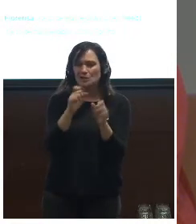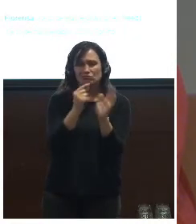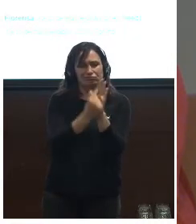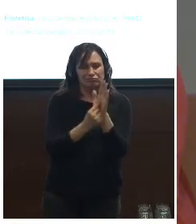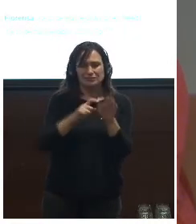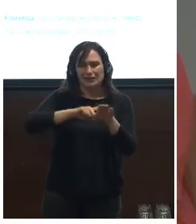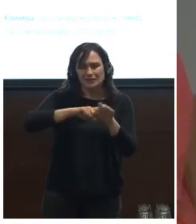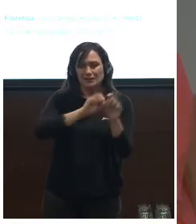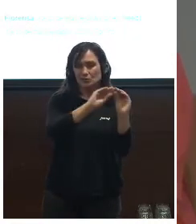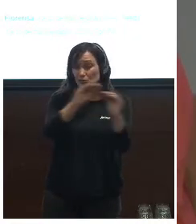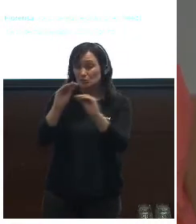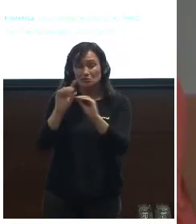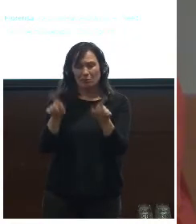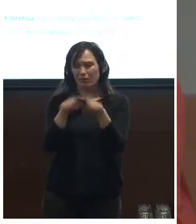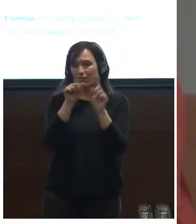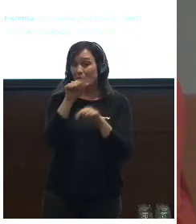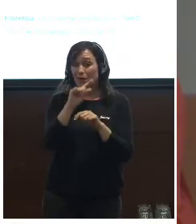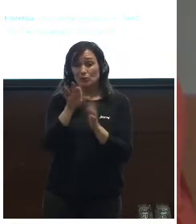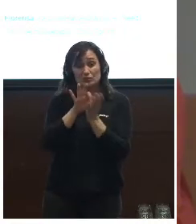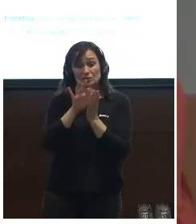condición, el servicio que espera de ti.